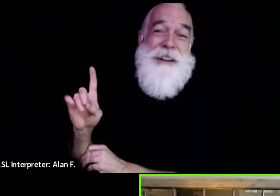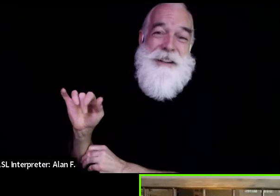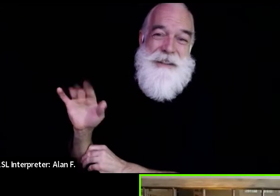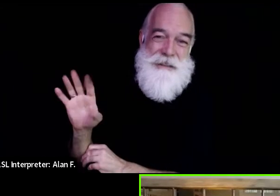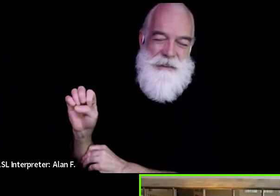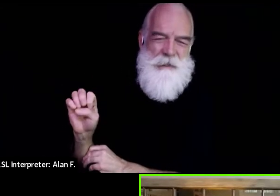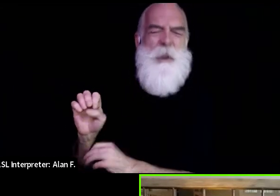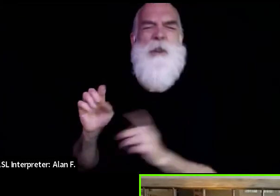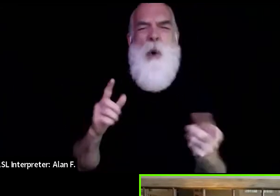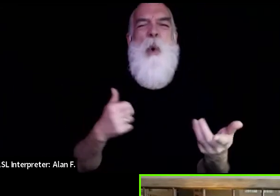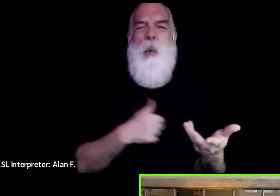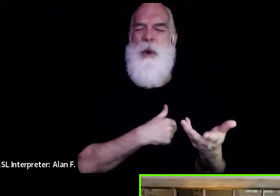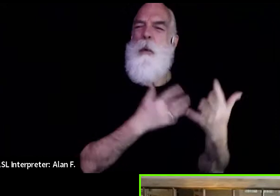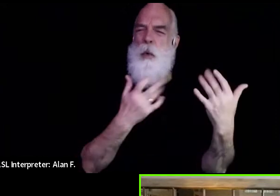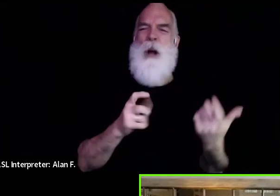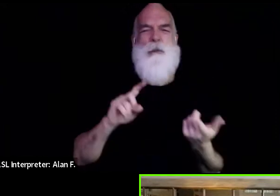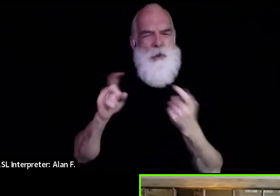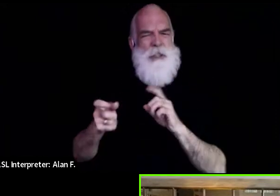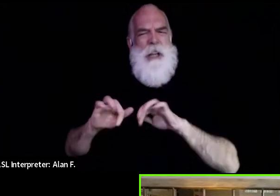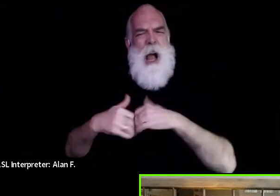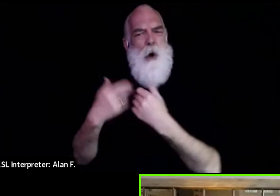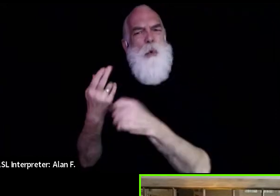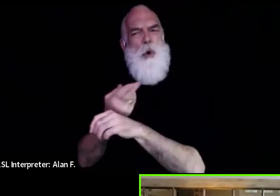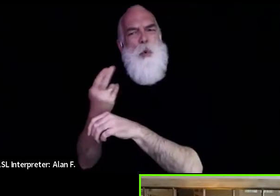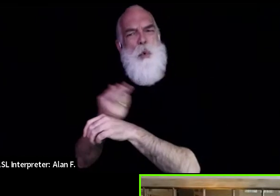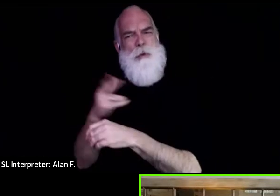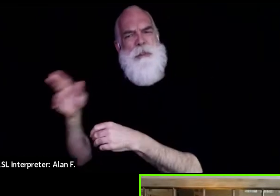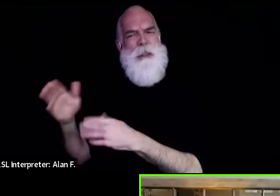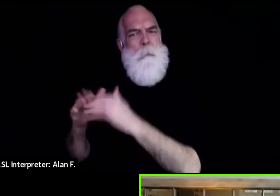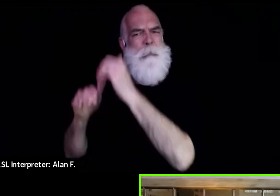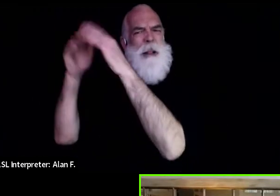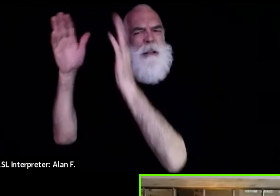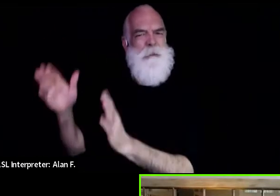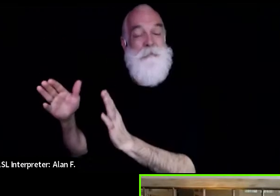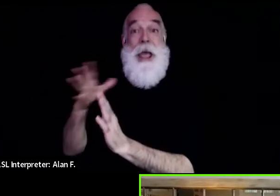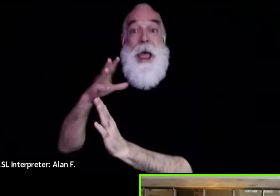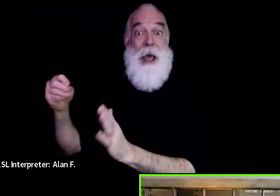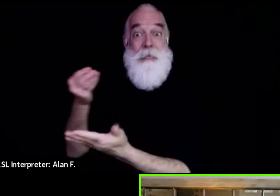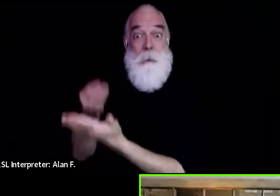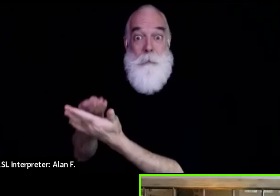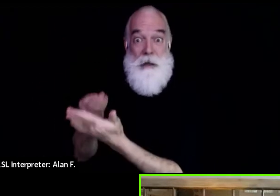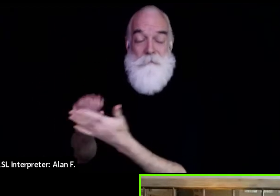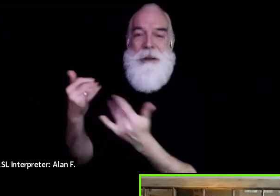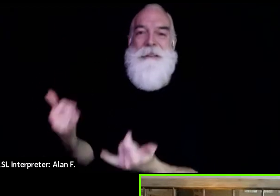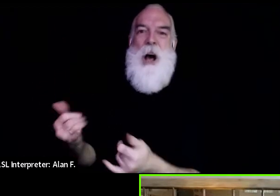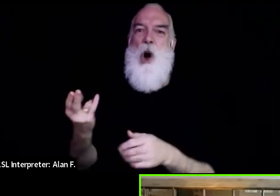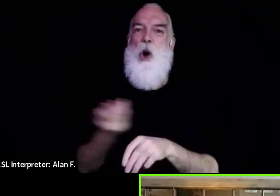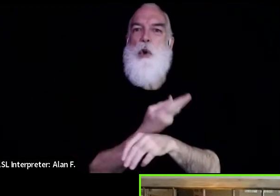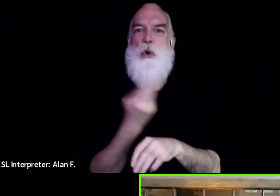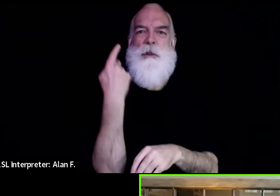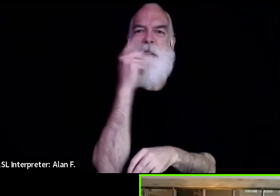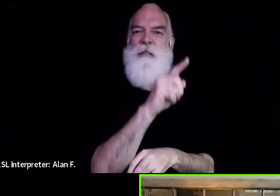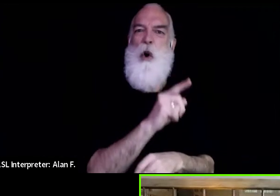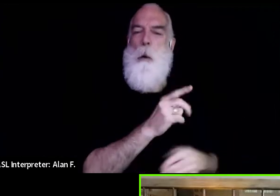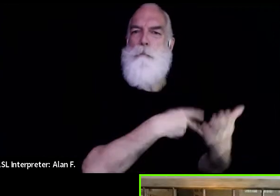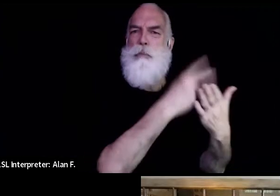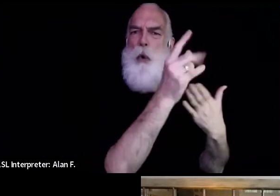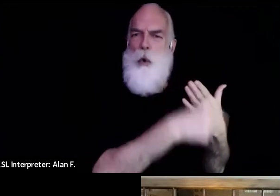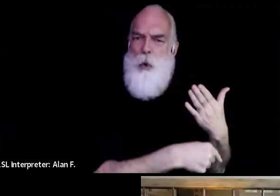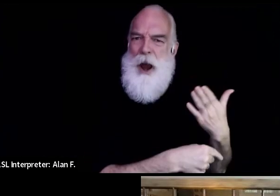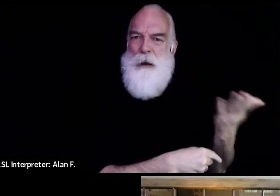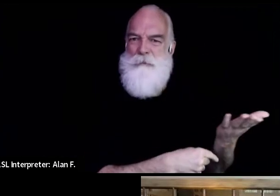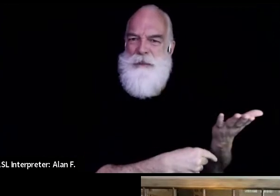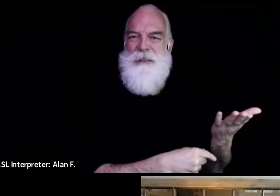offer programmatic resources to people who were finding themselves in this revolving door in our city jail.